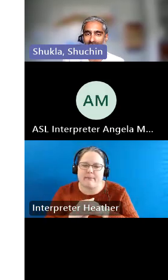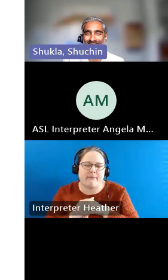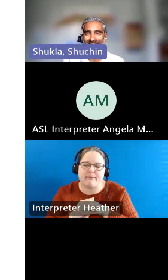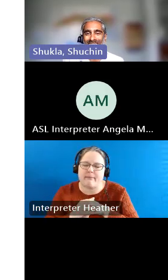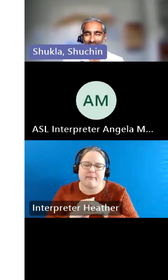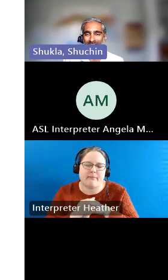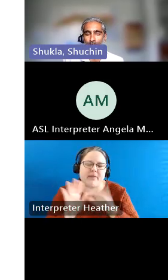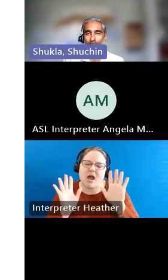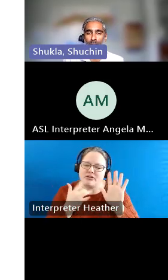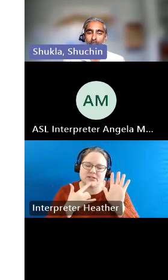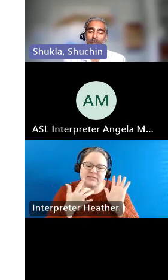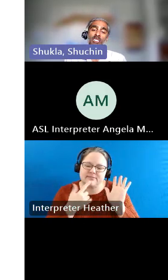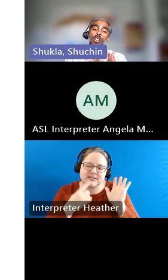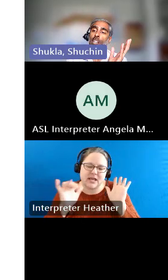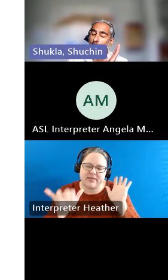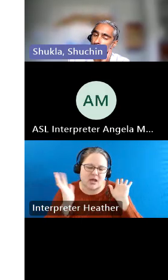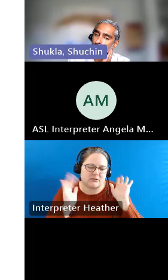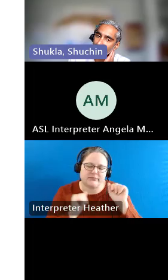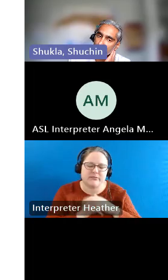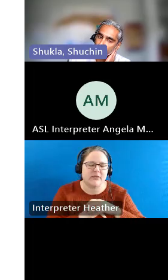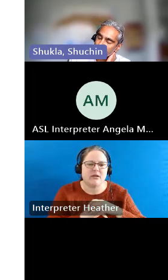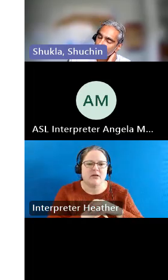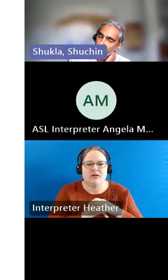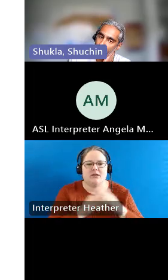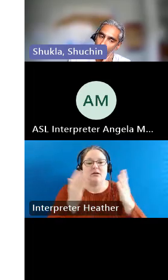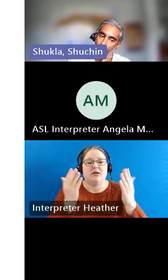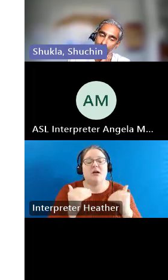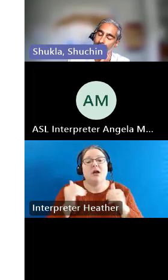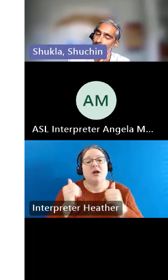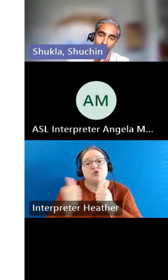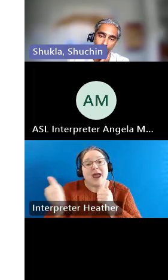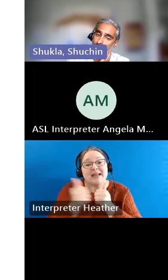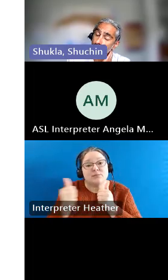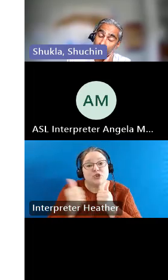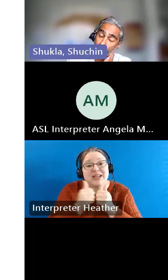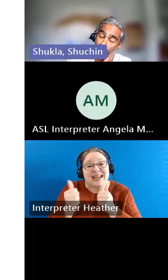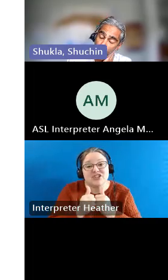I'll leave it at that. So not enough trained providers. Transportation,